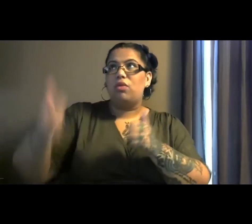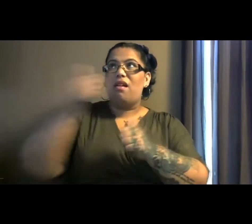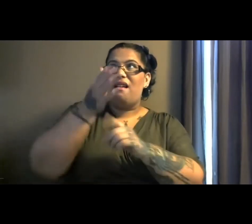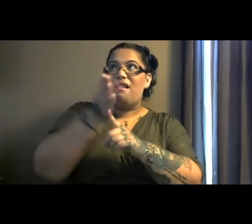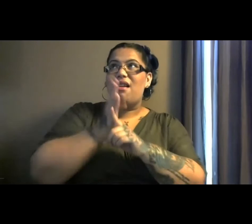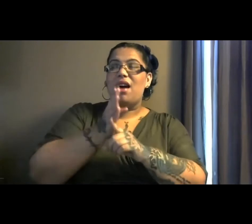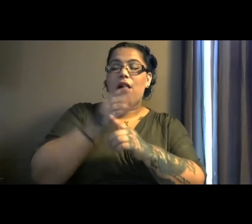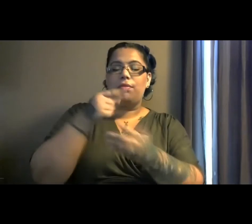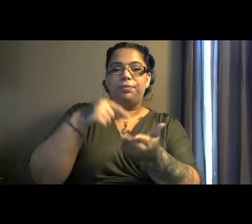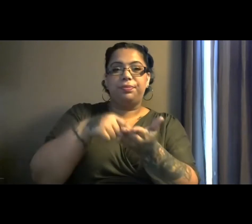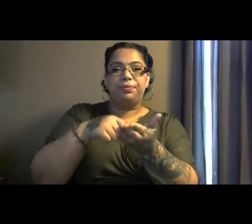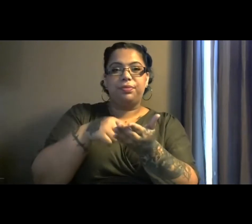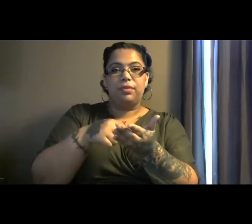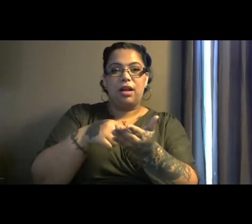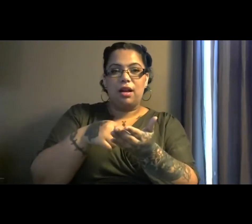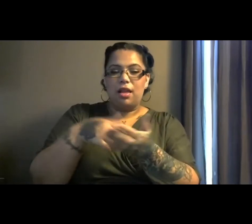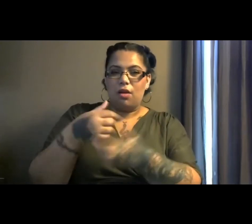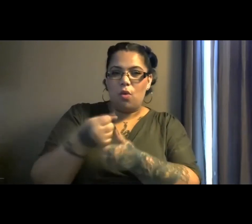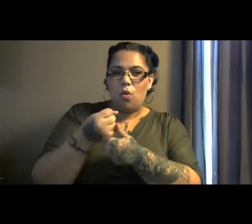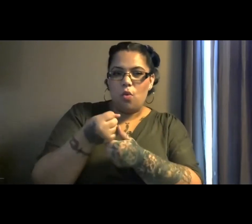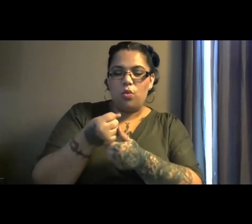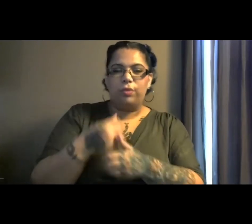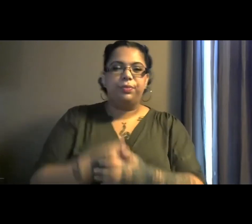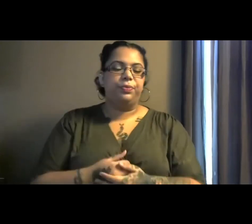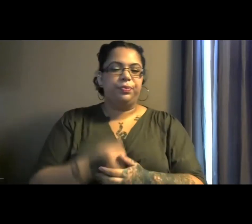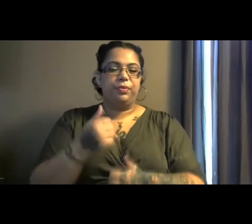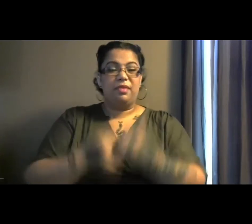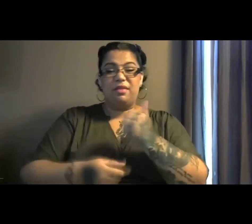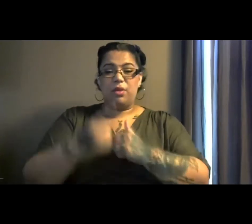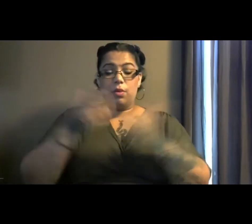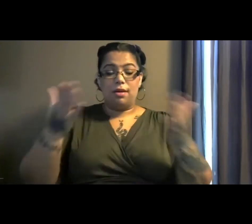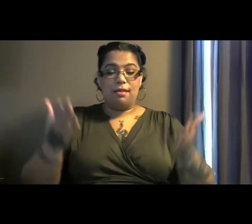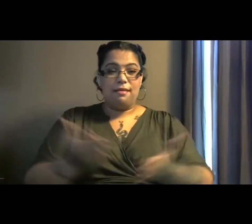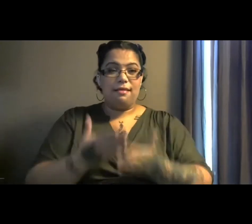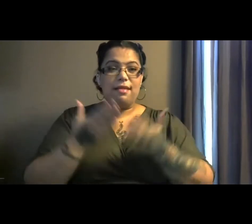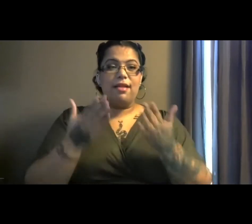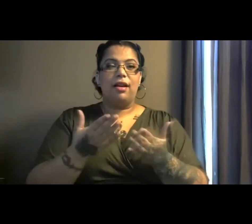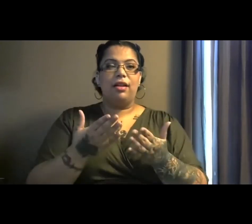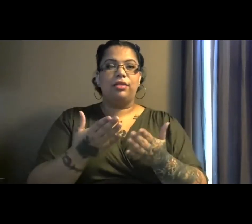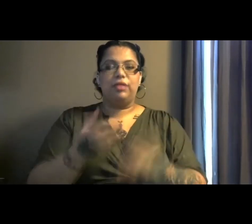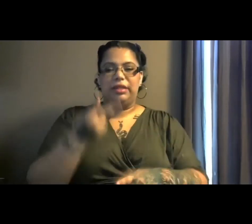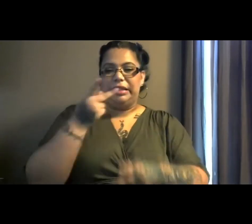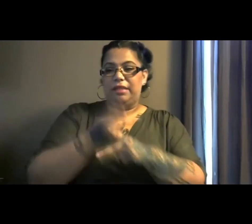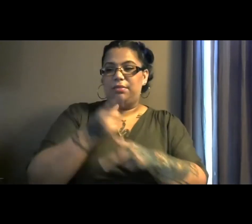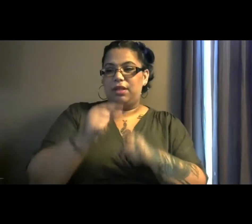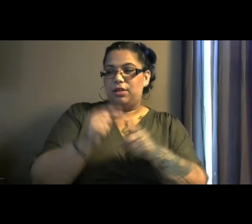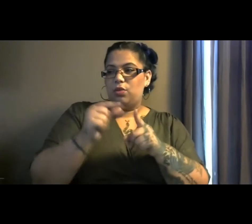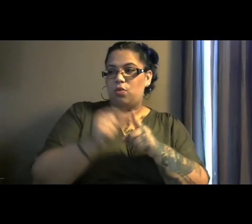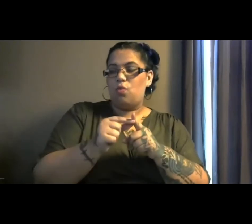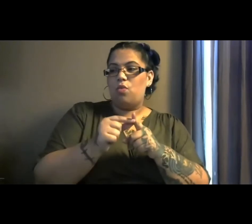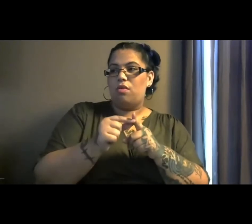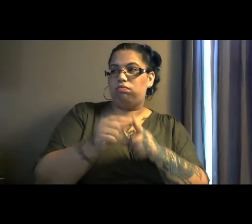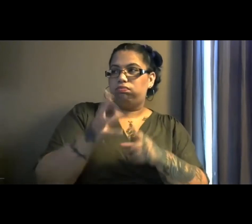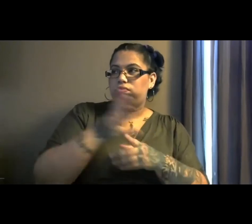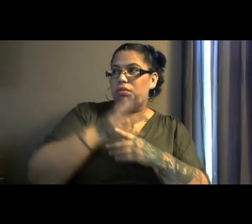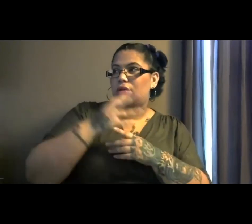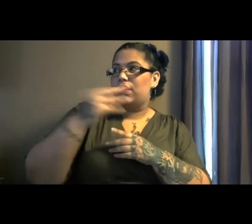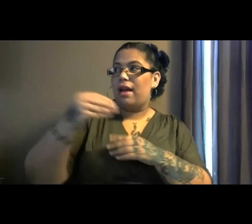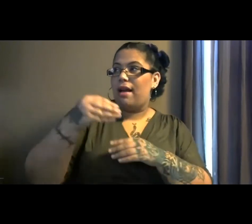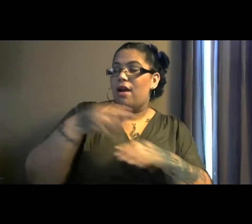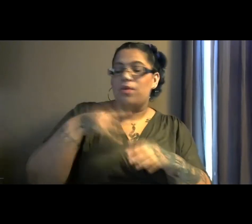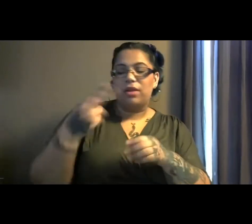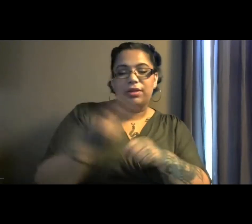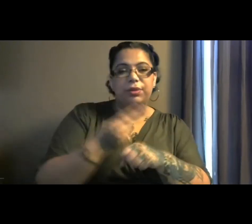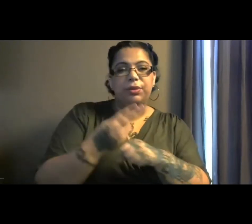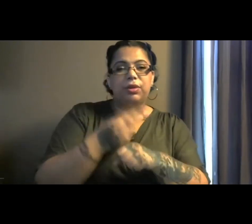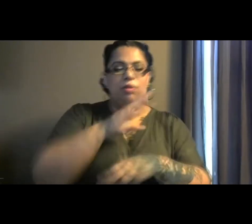everyone here carries these words and this message out into the universe. And we all together create a